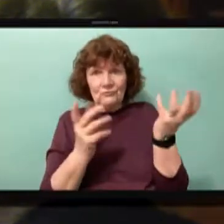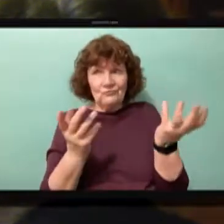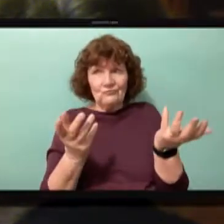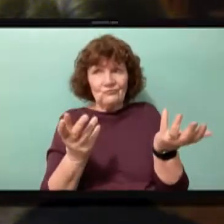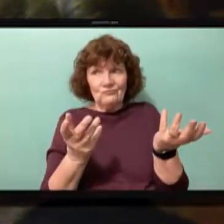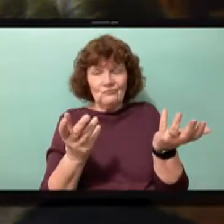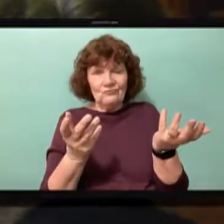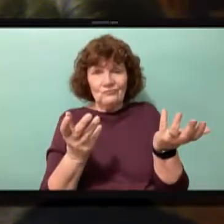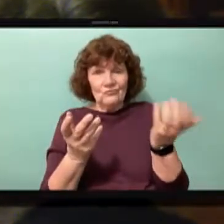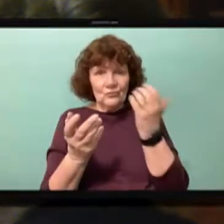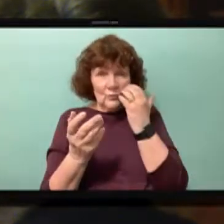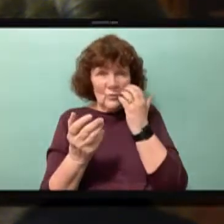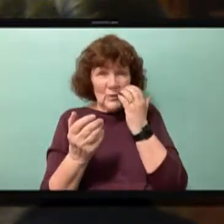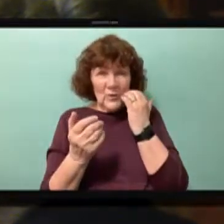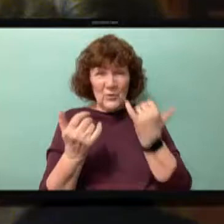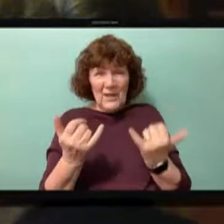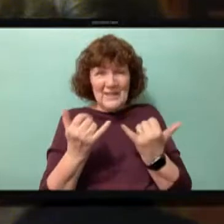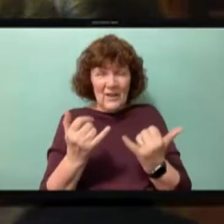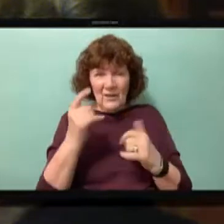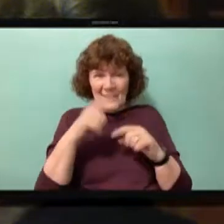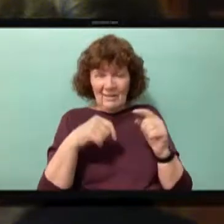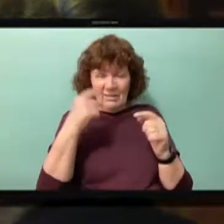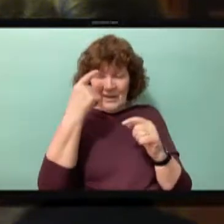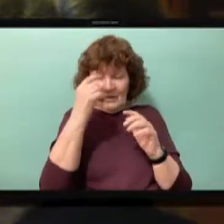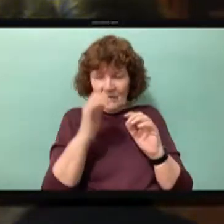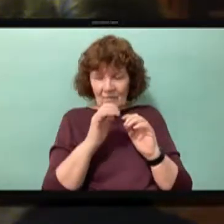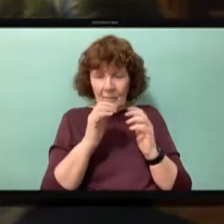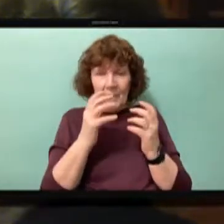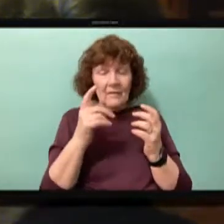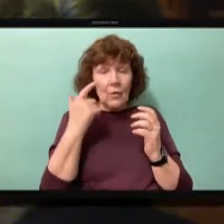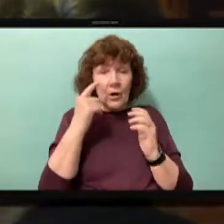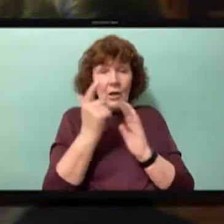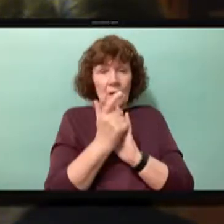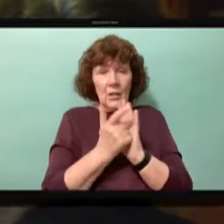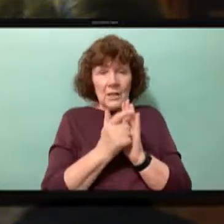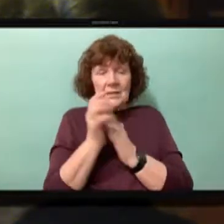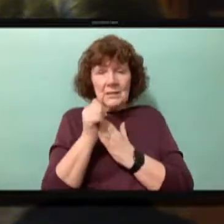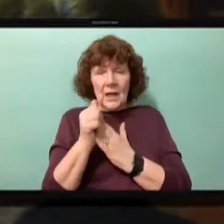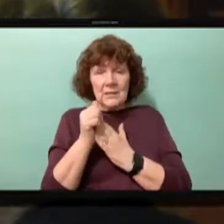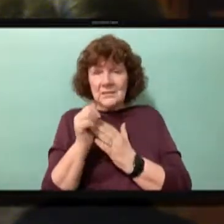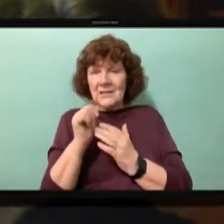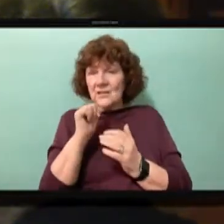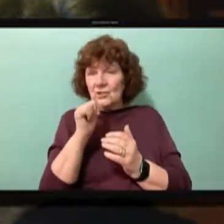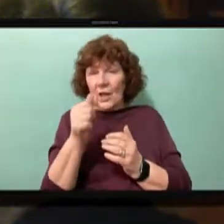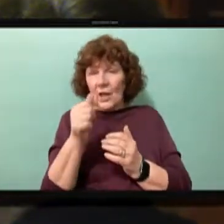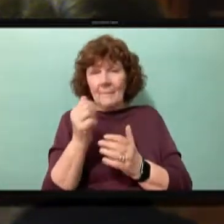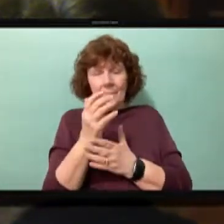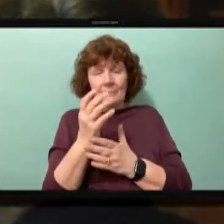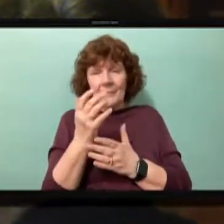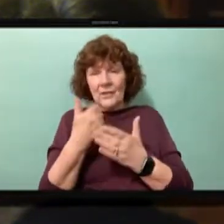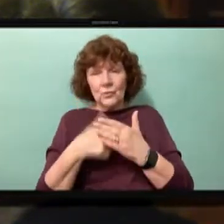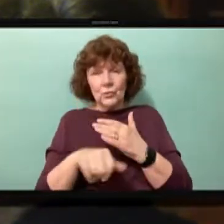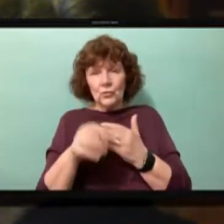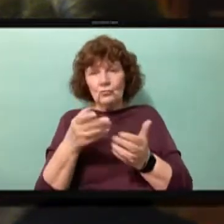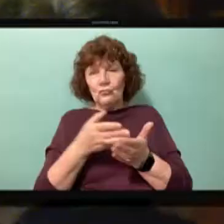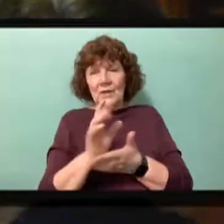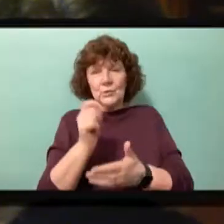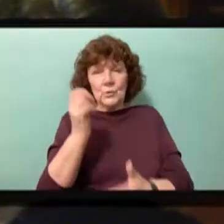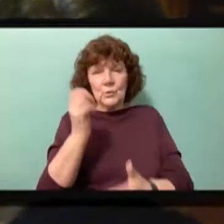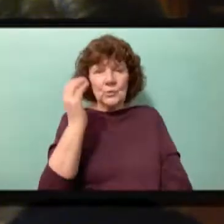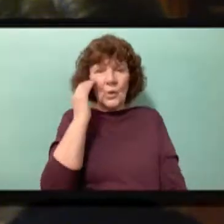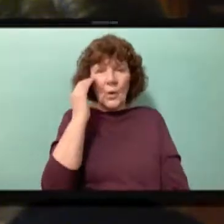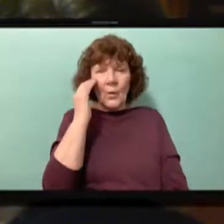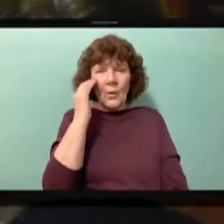as law's guidance that is not subject to right to know. So, and it kind of also, just as